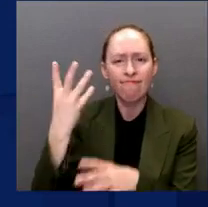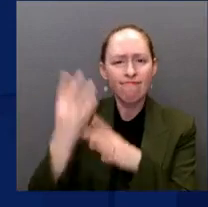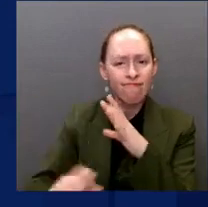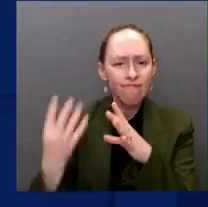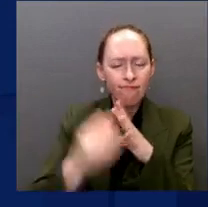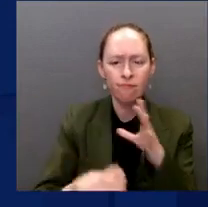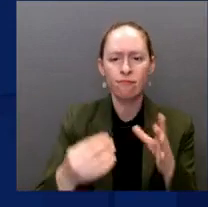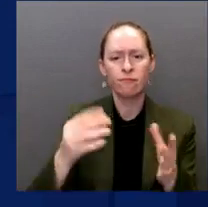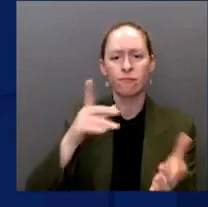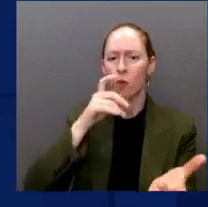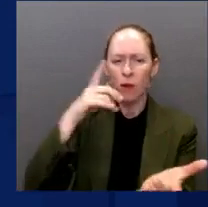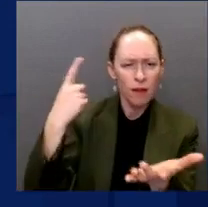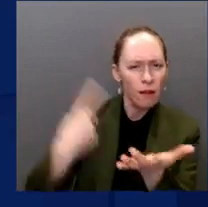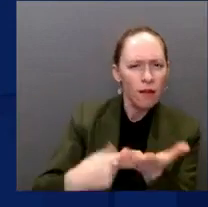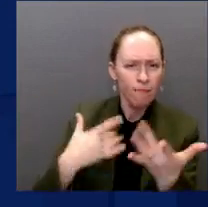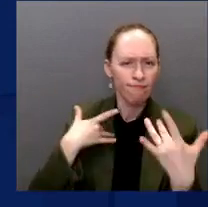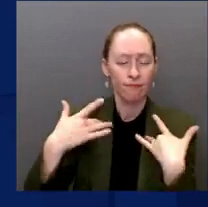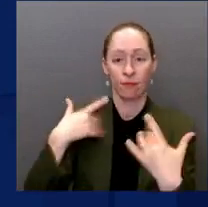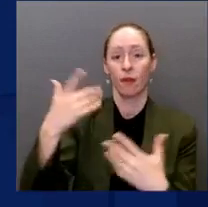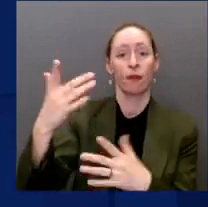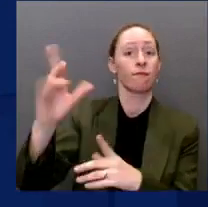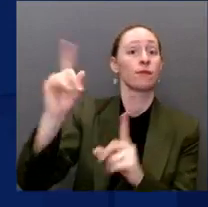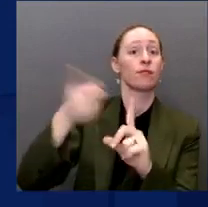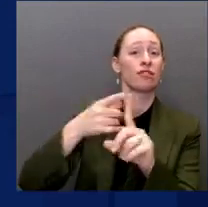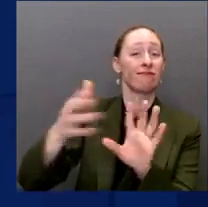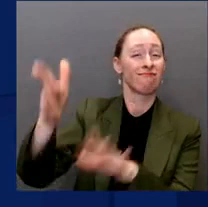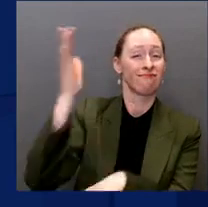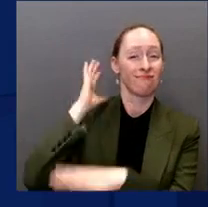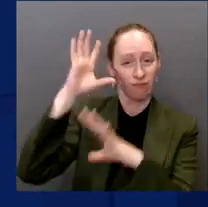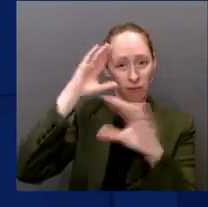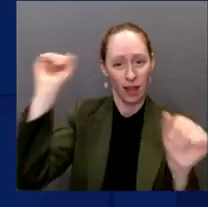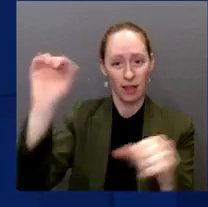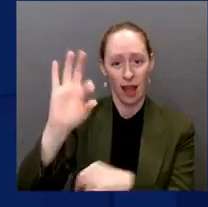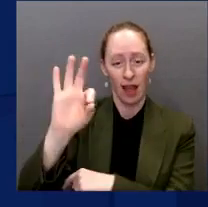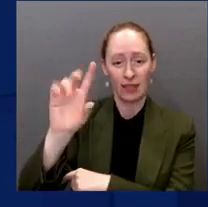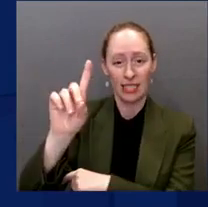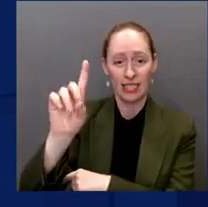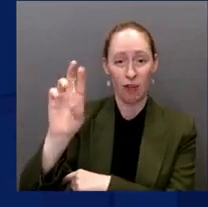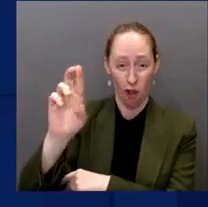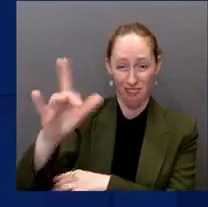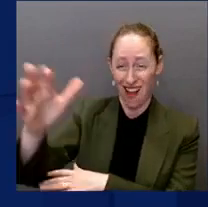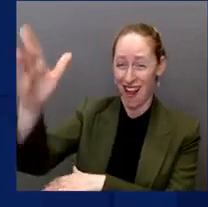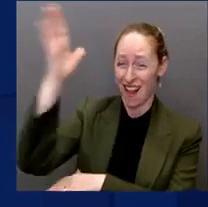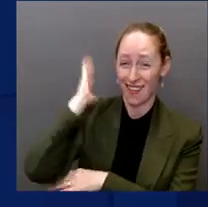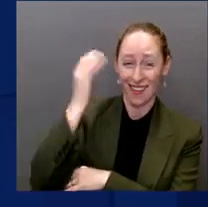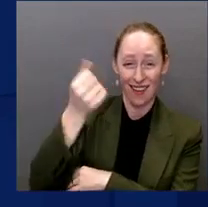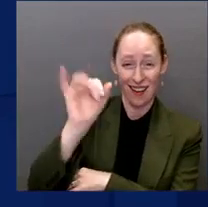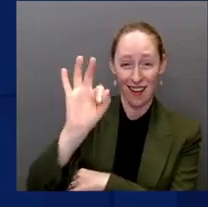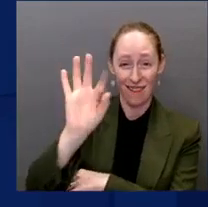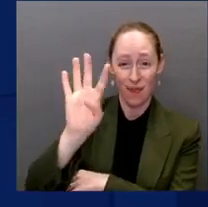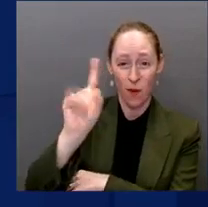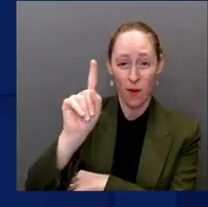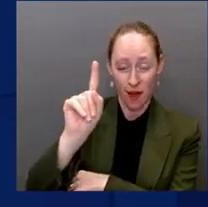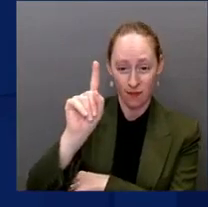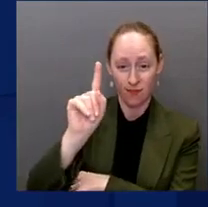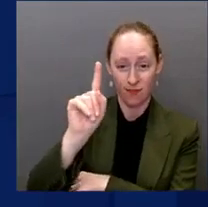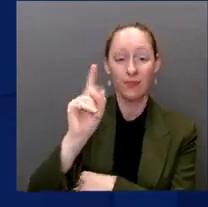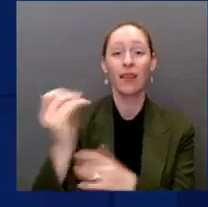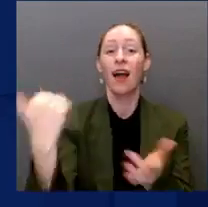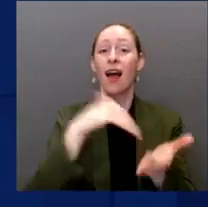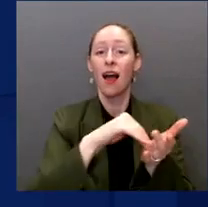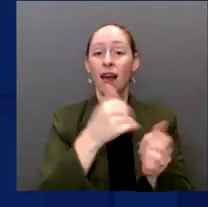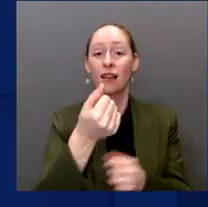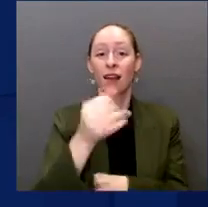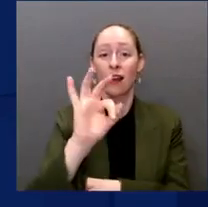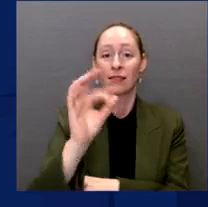in 1941 and in 1969 at the first White House Conference on Food, Nutrition, and Health is still true